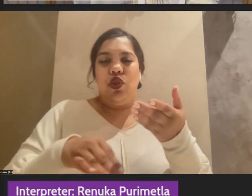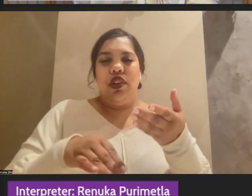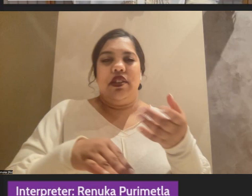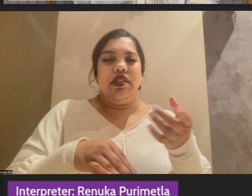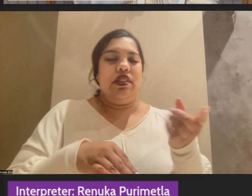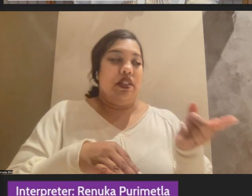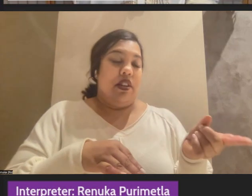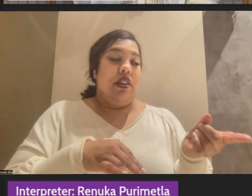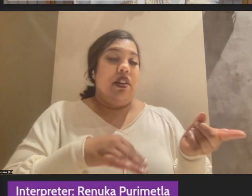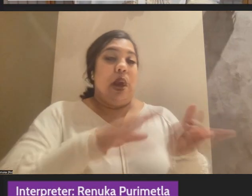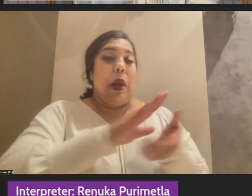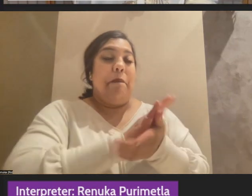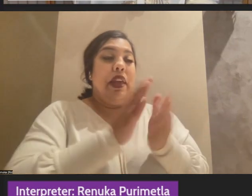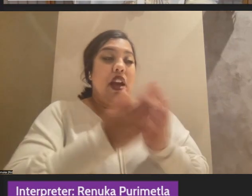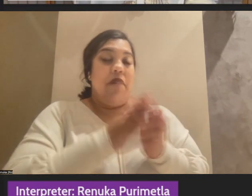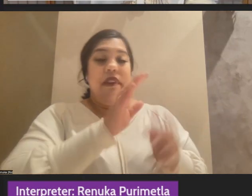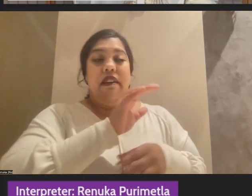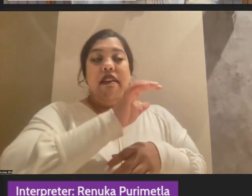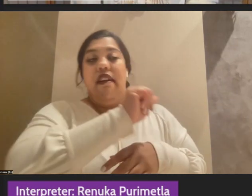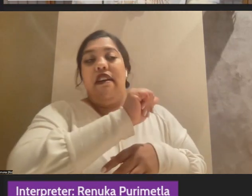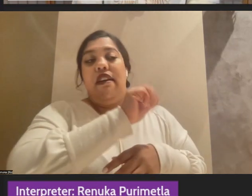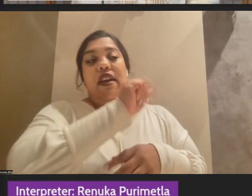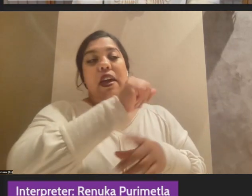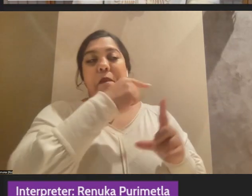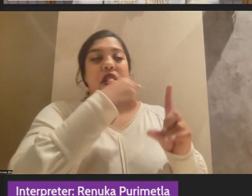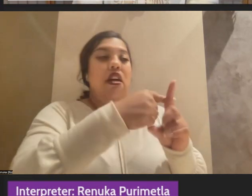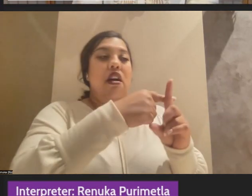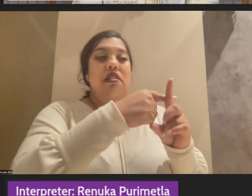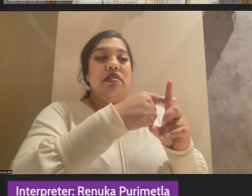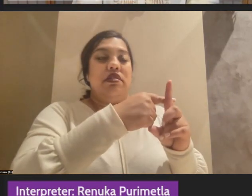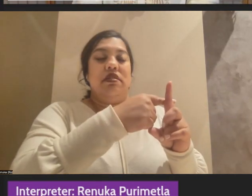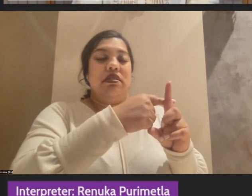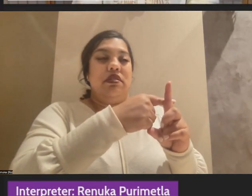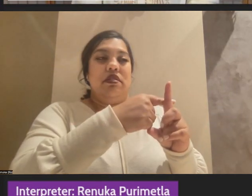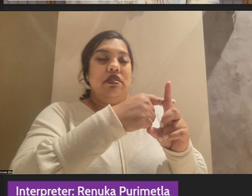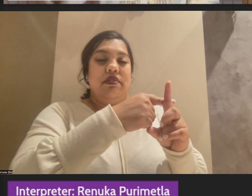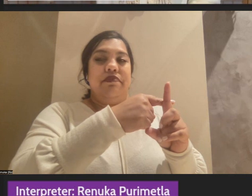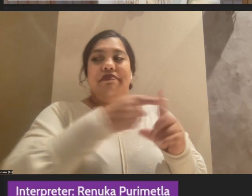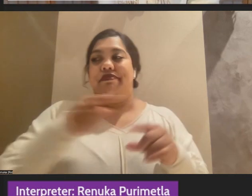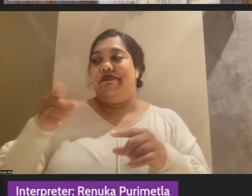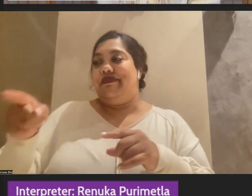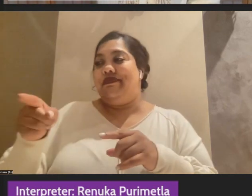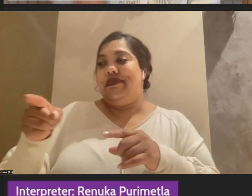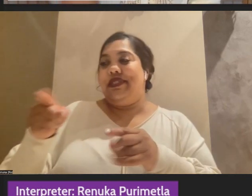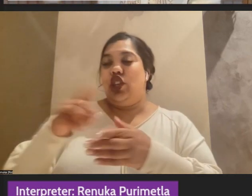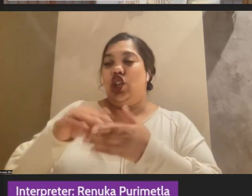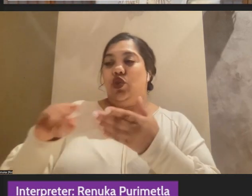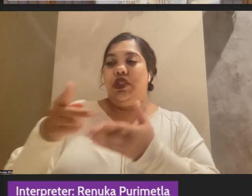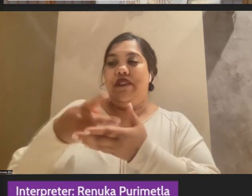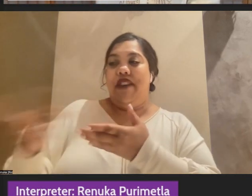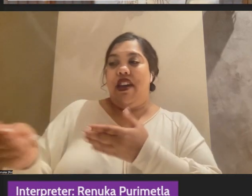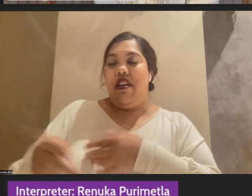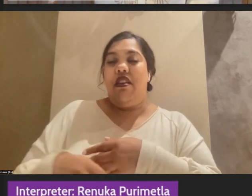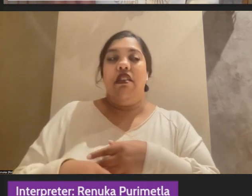They fail or are very close to failing on a regular. And so we label, they're A students,